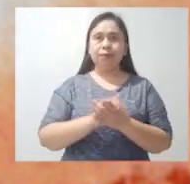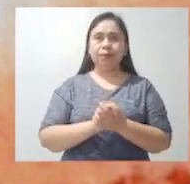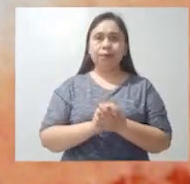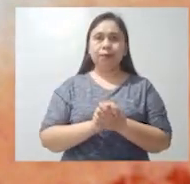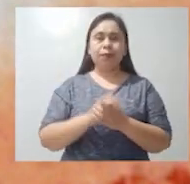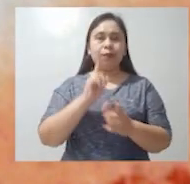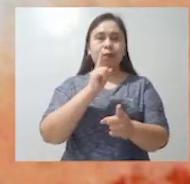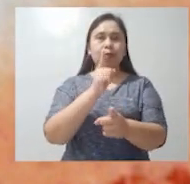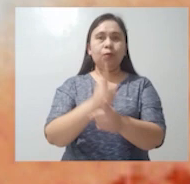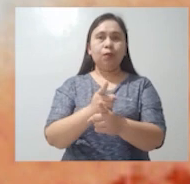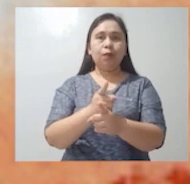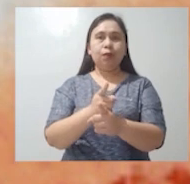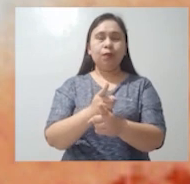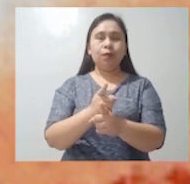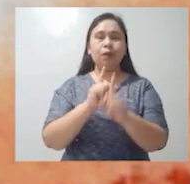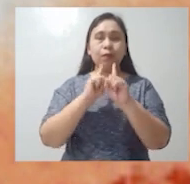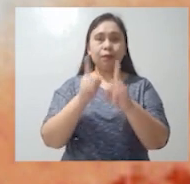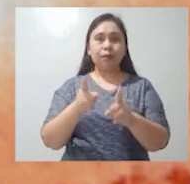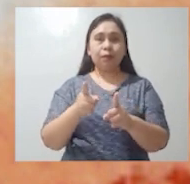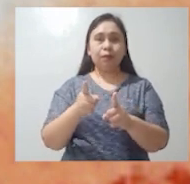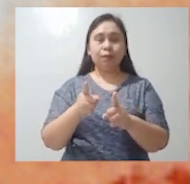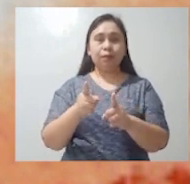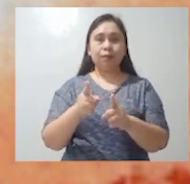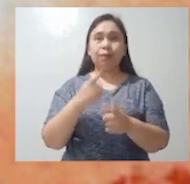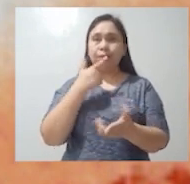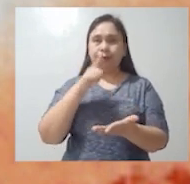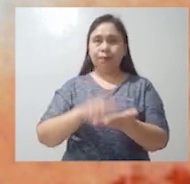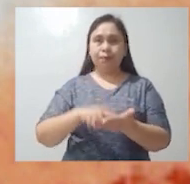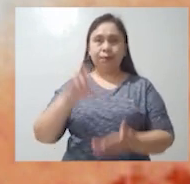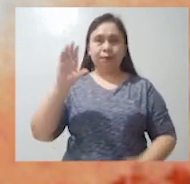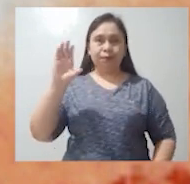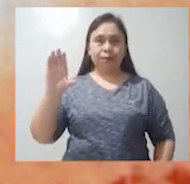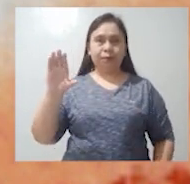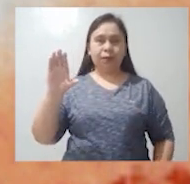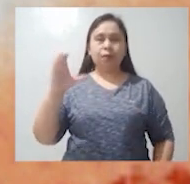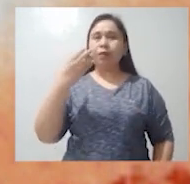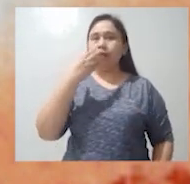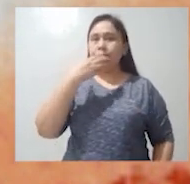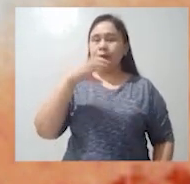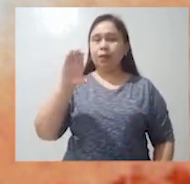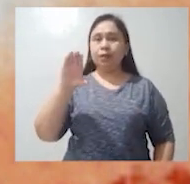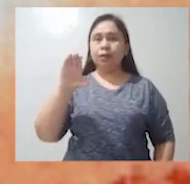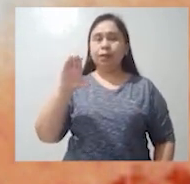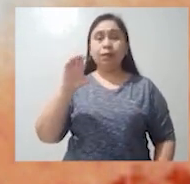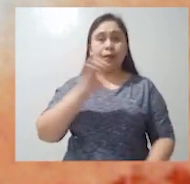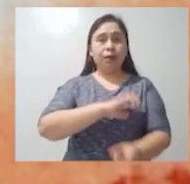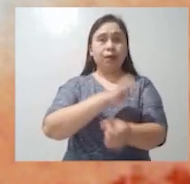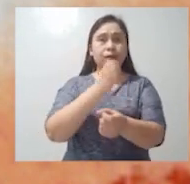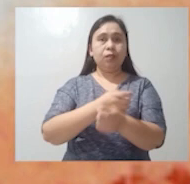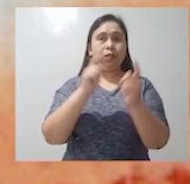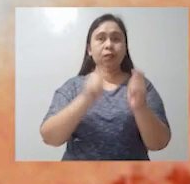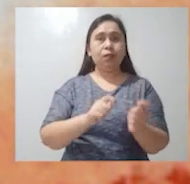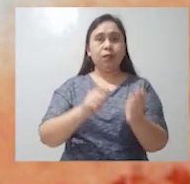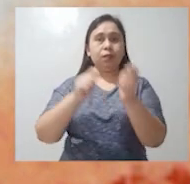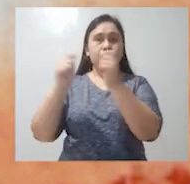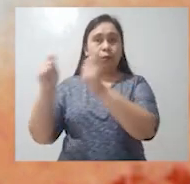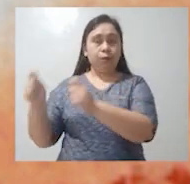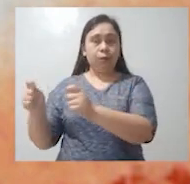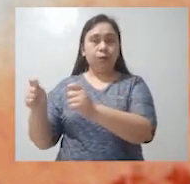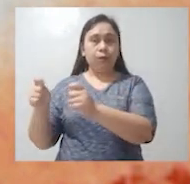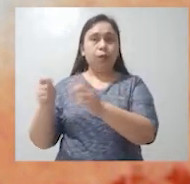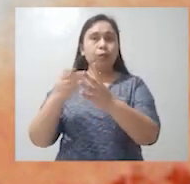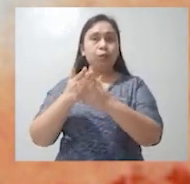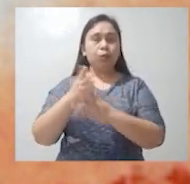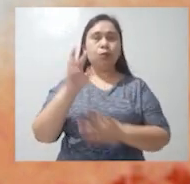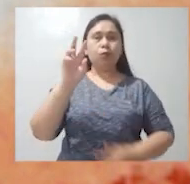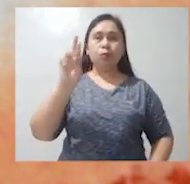The correct answer is letter C. Heat energy transferred through a radiation is as familiar as the light of